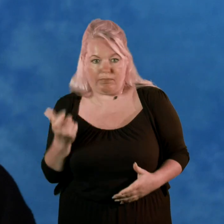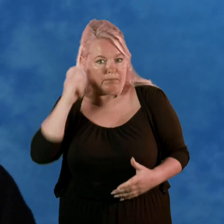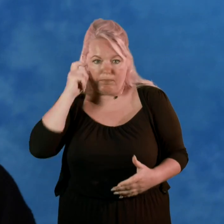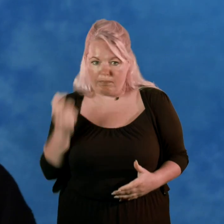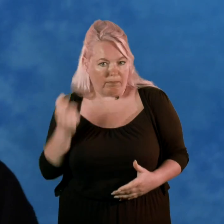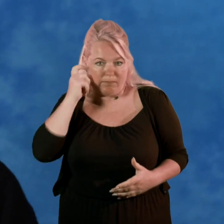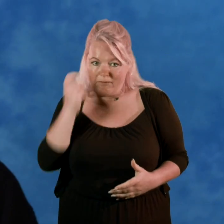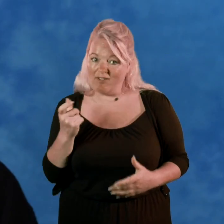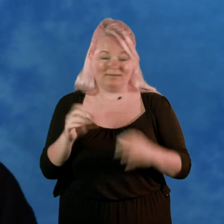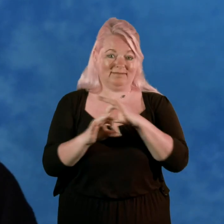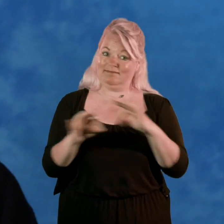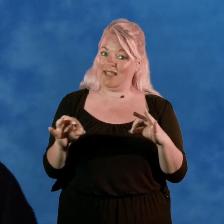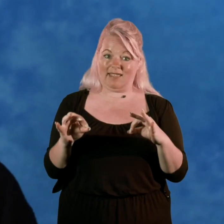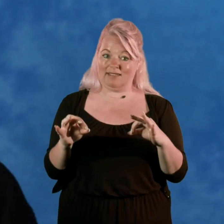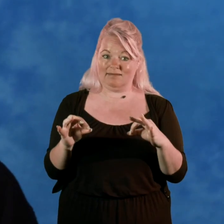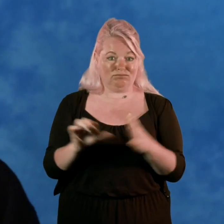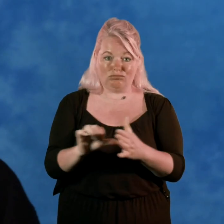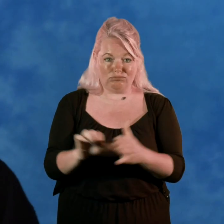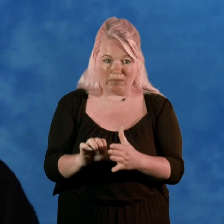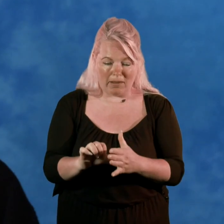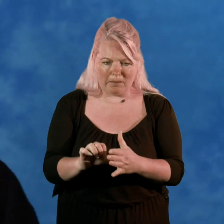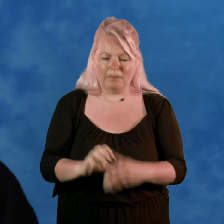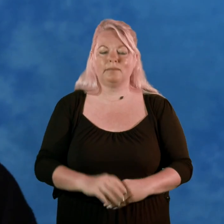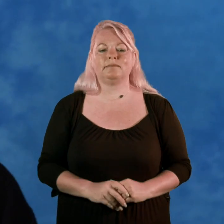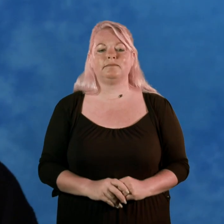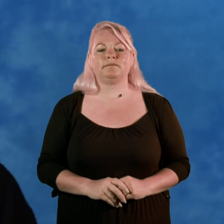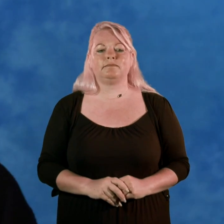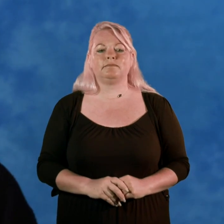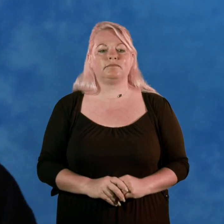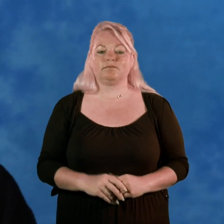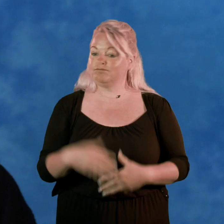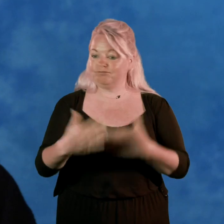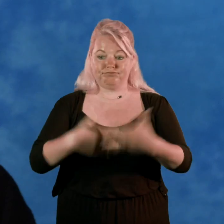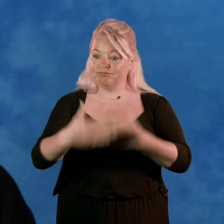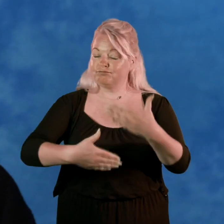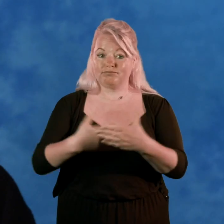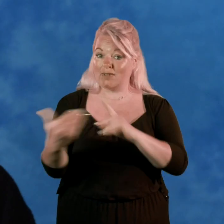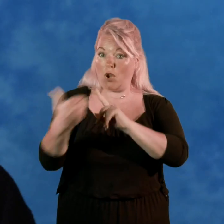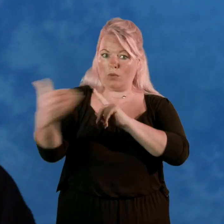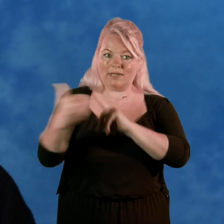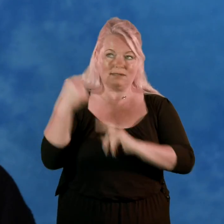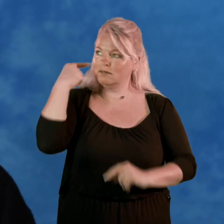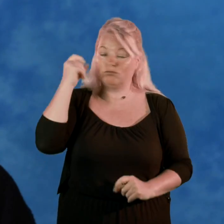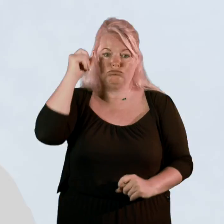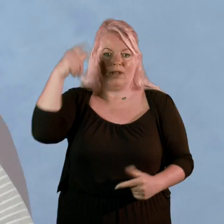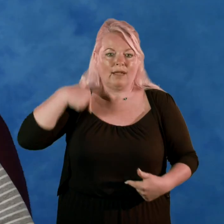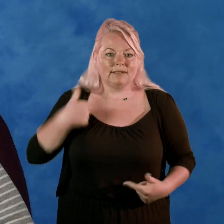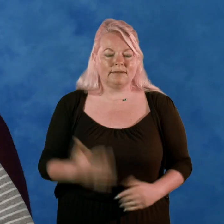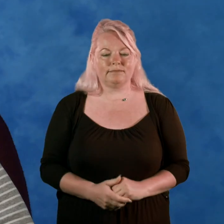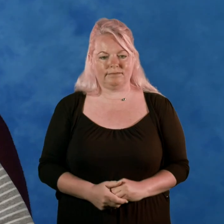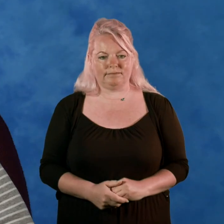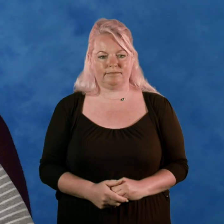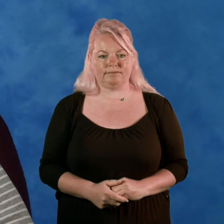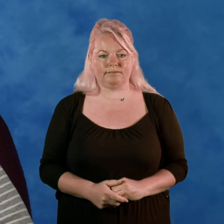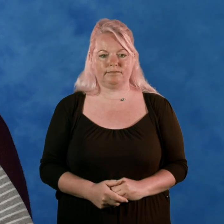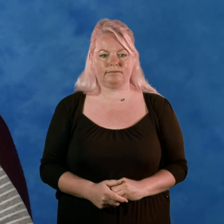have no problem with it falling off. It's, after a while, I don't even know it's there. I